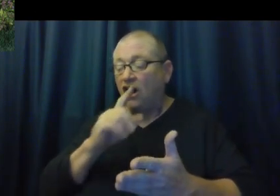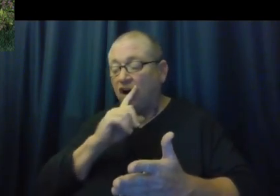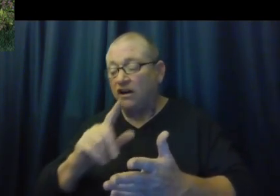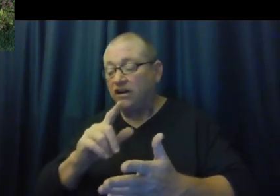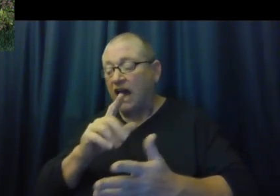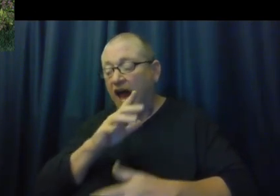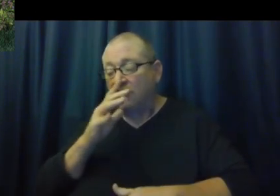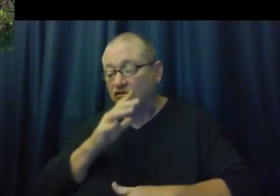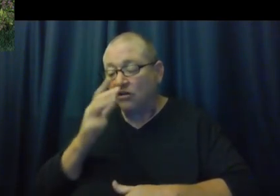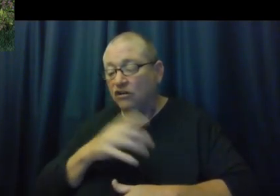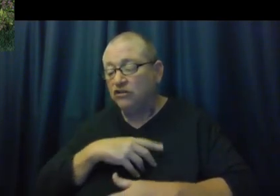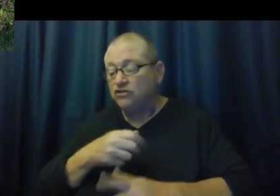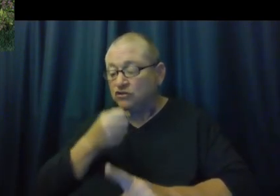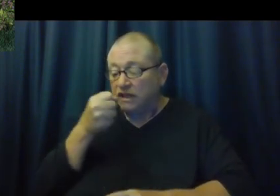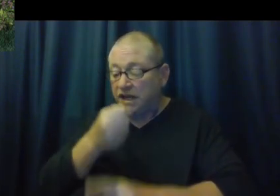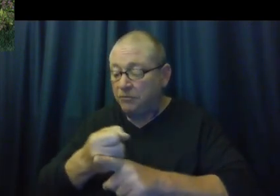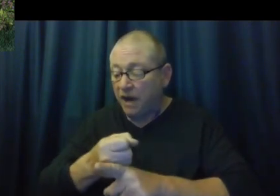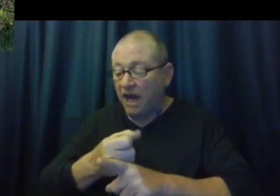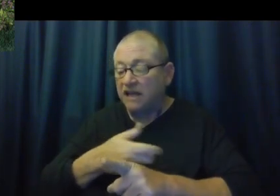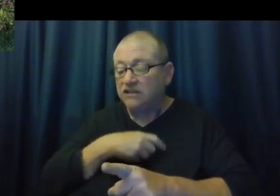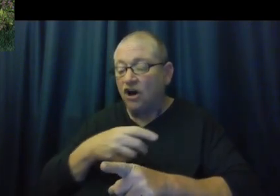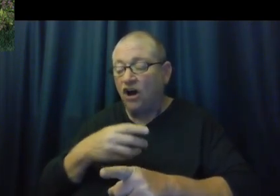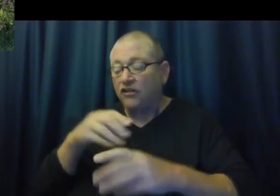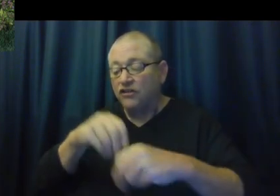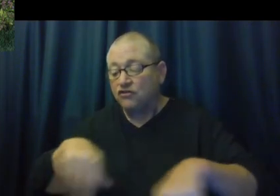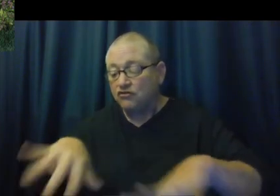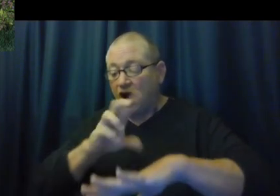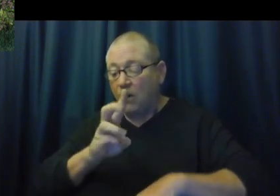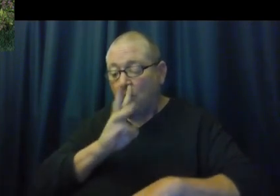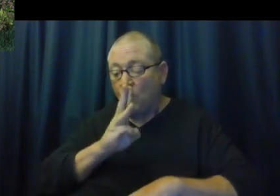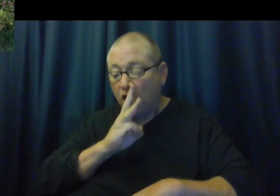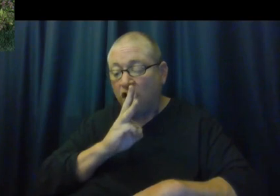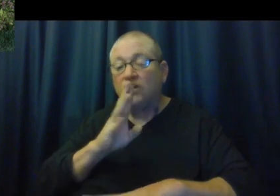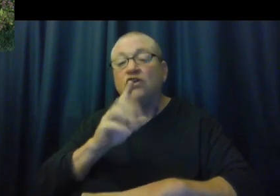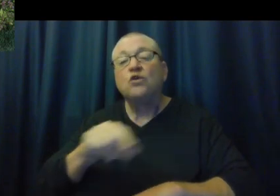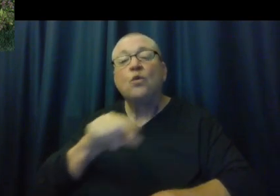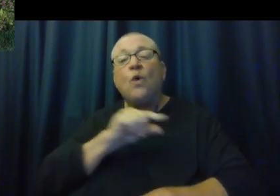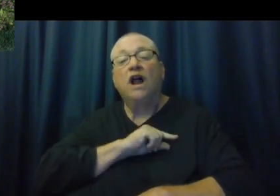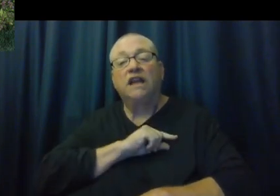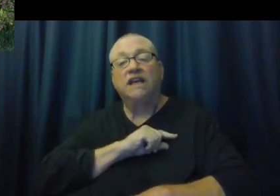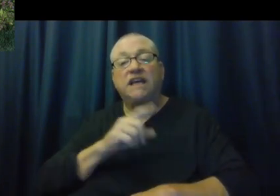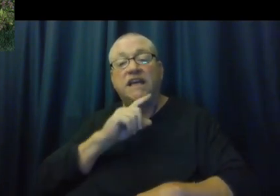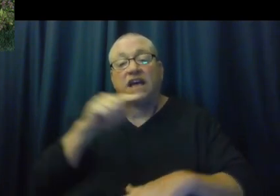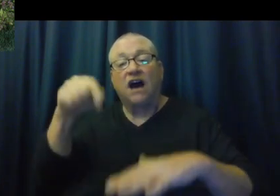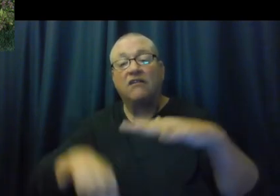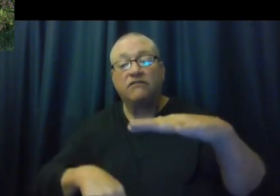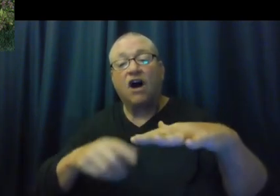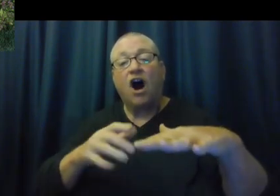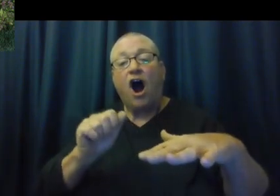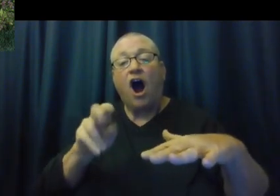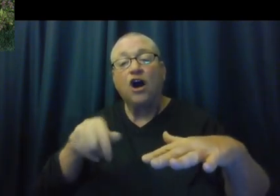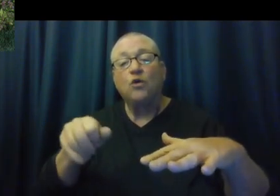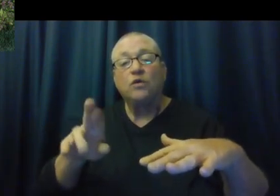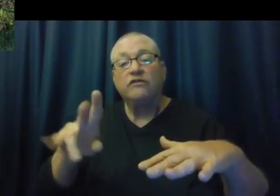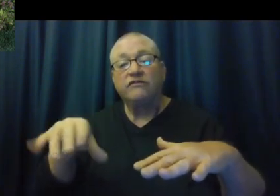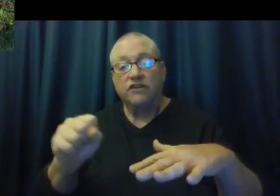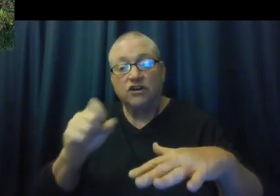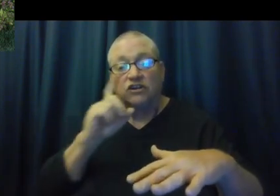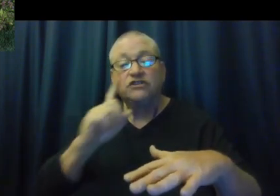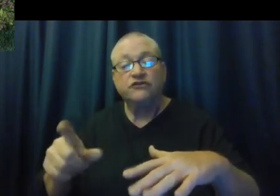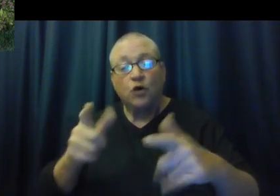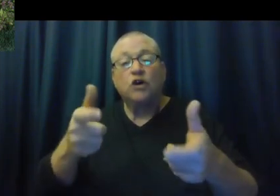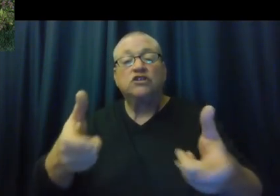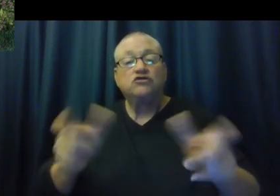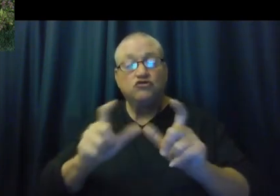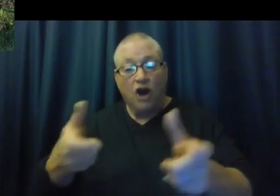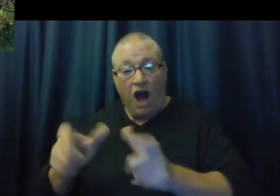been instrumental to management and policy decisions for regional tribes, regulatory agencies, and municipalities. In addition